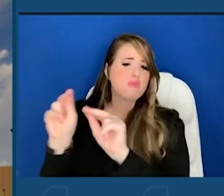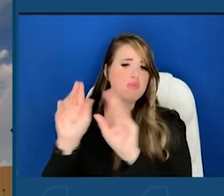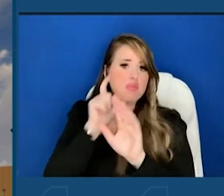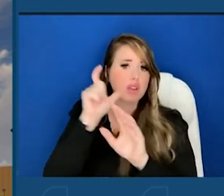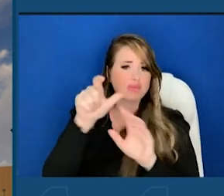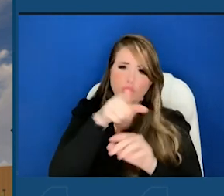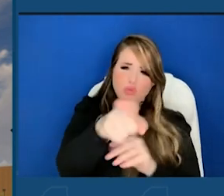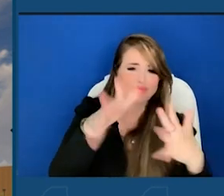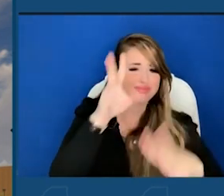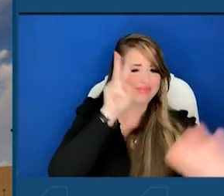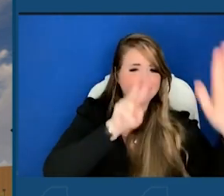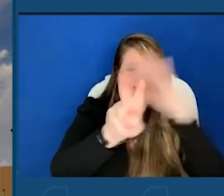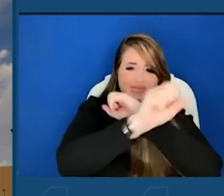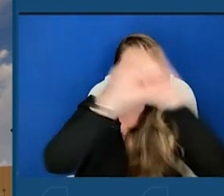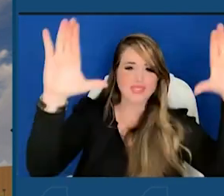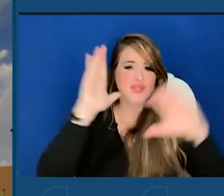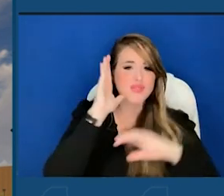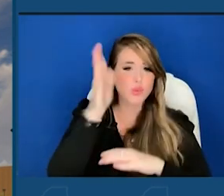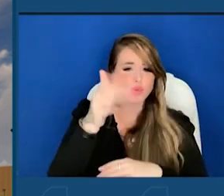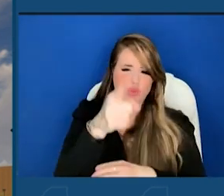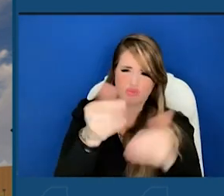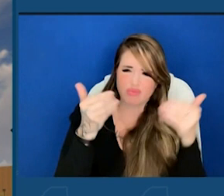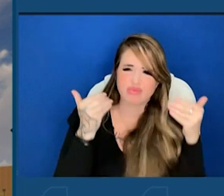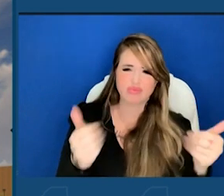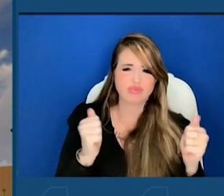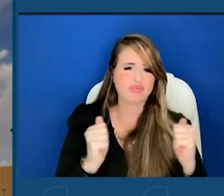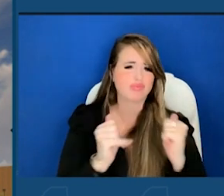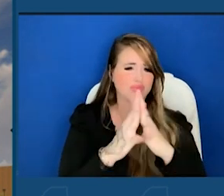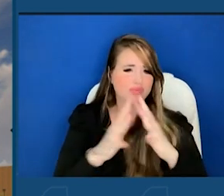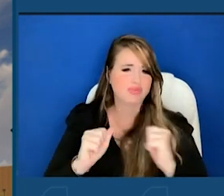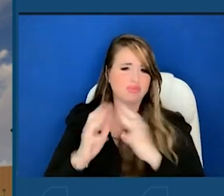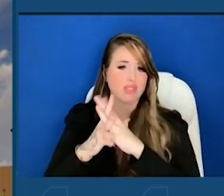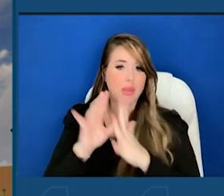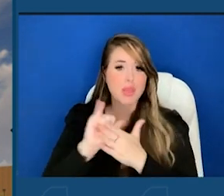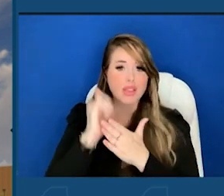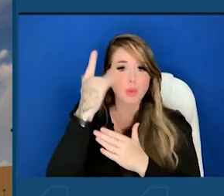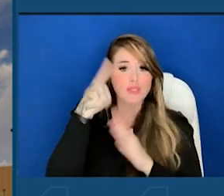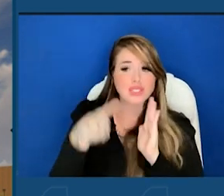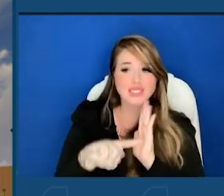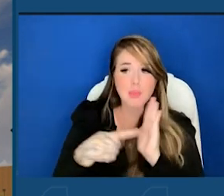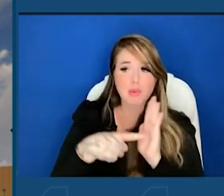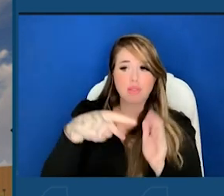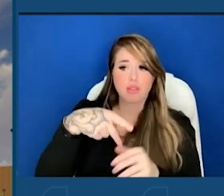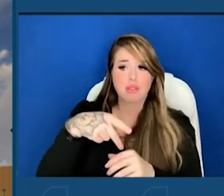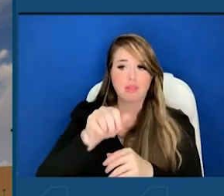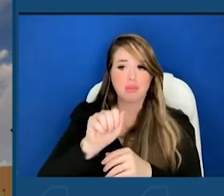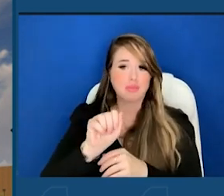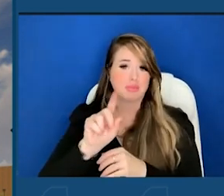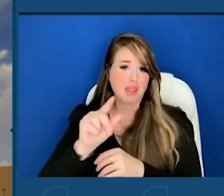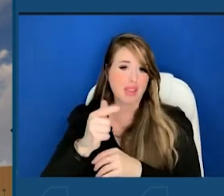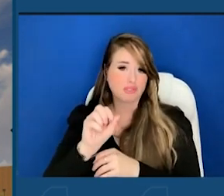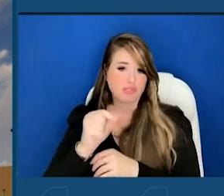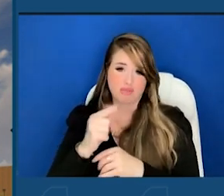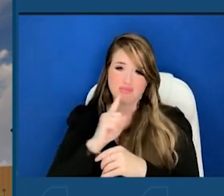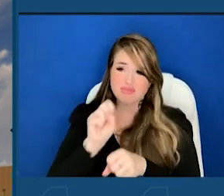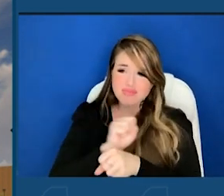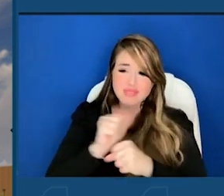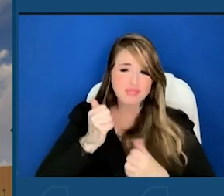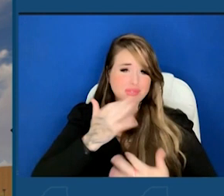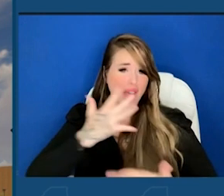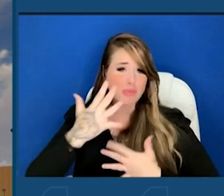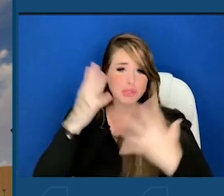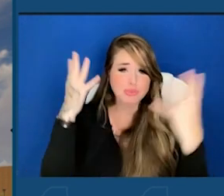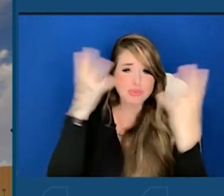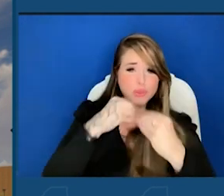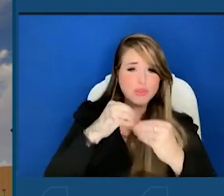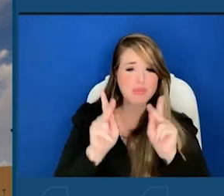the future needs and you met them. That's why places like Patchogue are so vibrant and so desirable. This is the